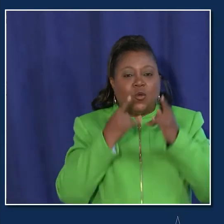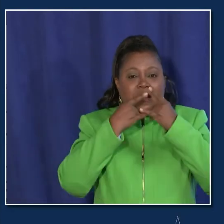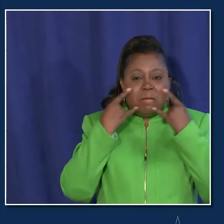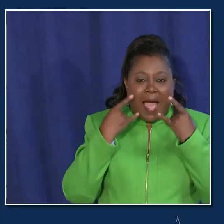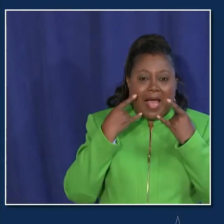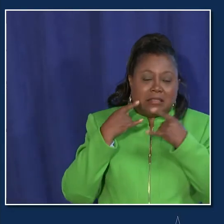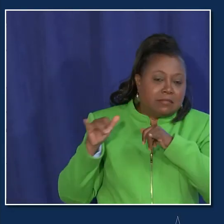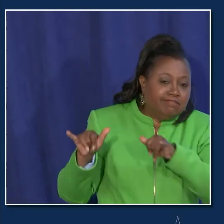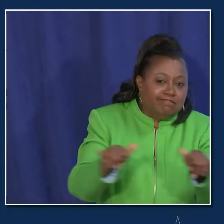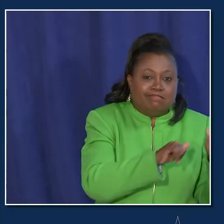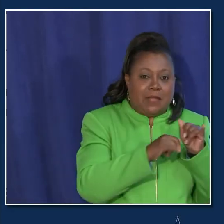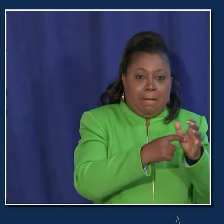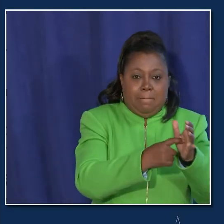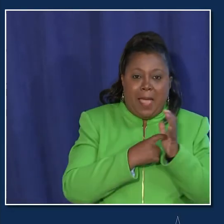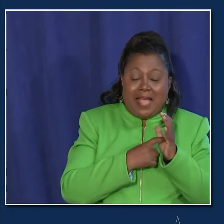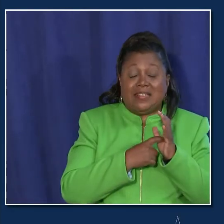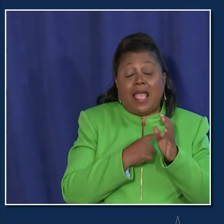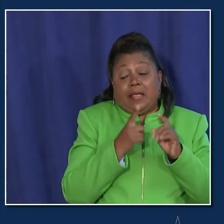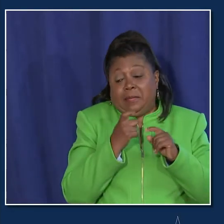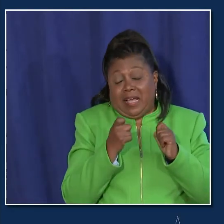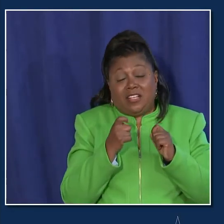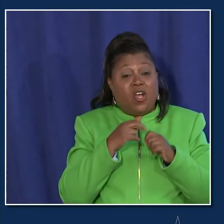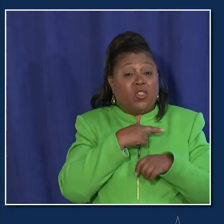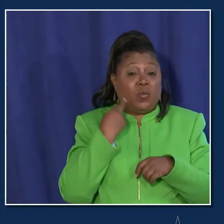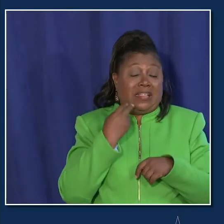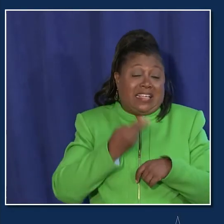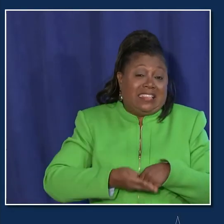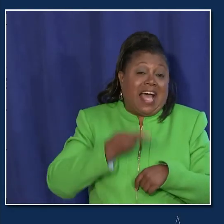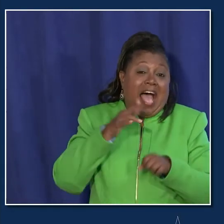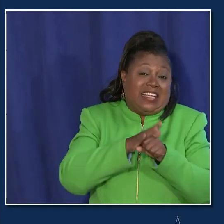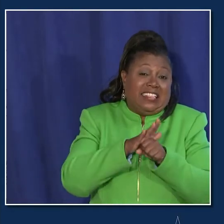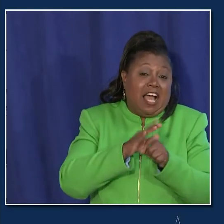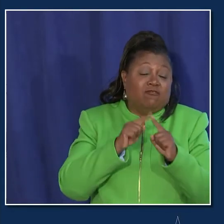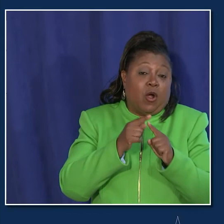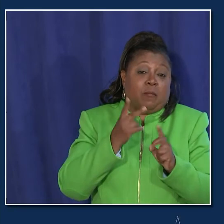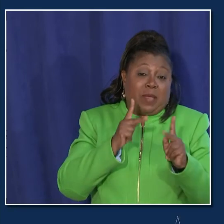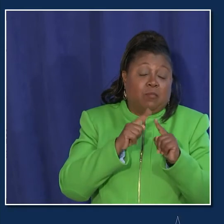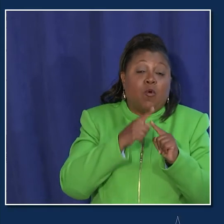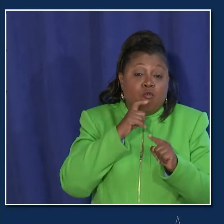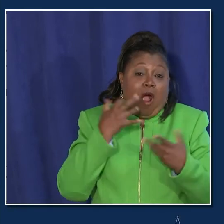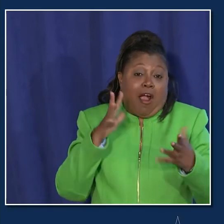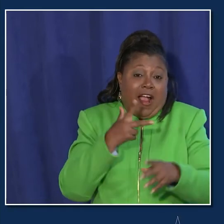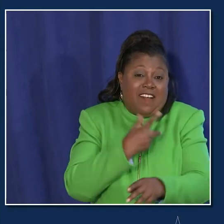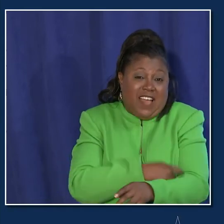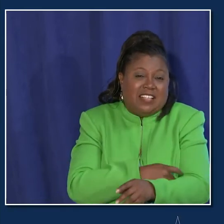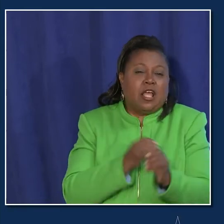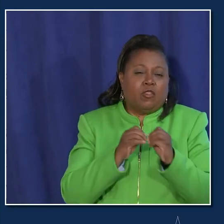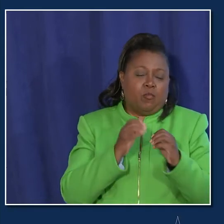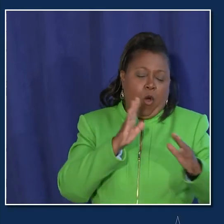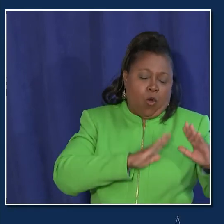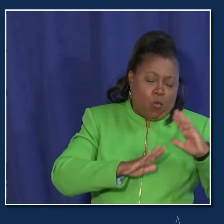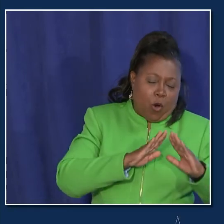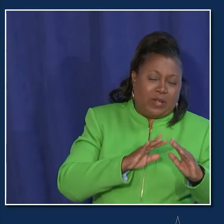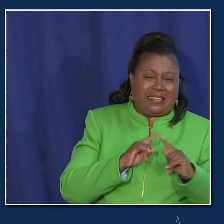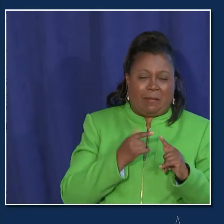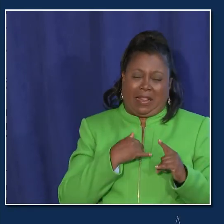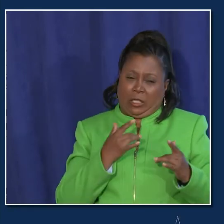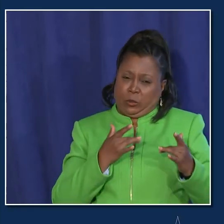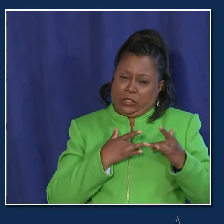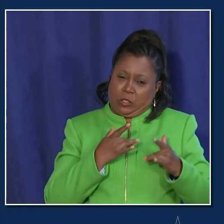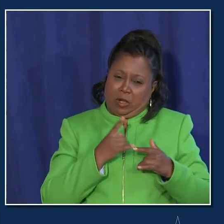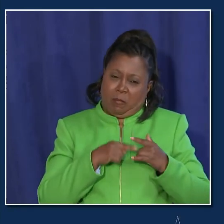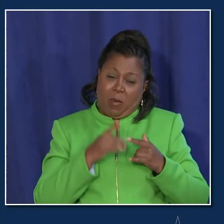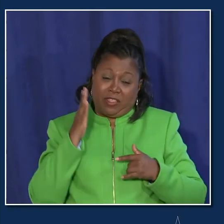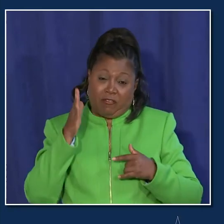masking mandate, because the risk is getting high enough, even for people who are vaccinated, that they're more worried. So I'm a little concerned about